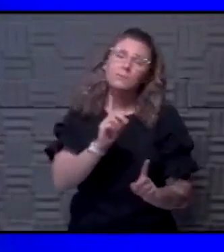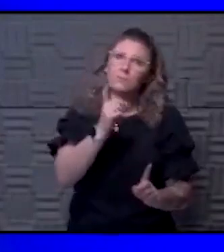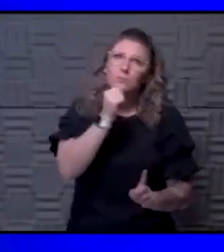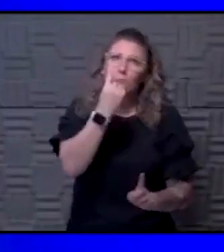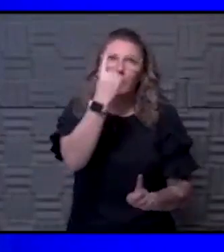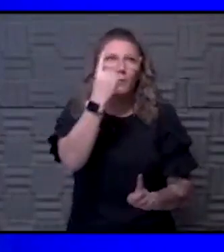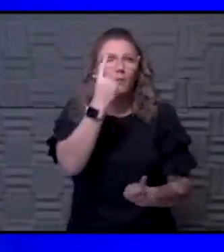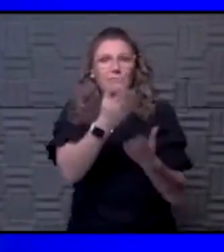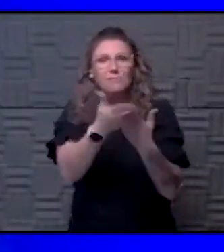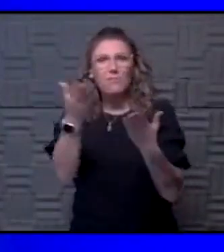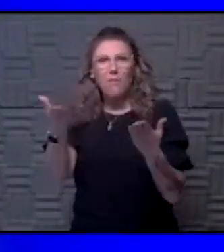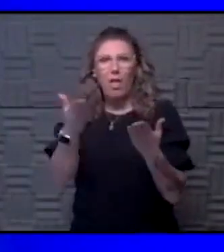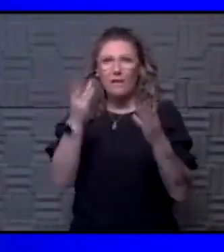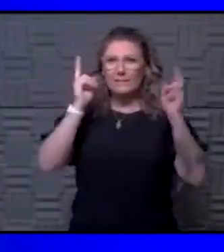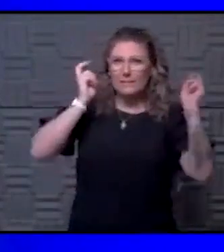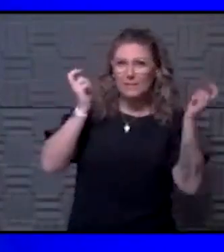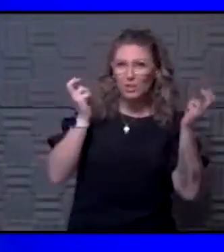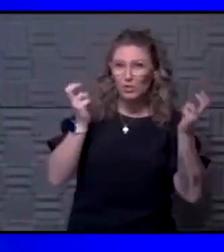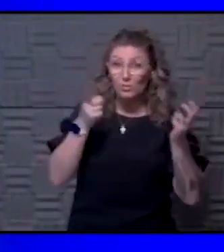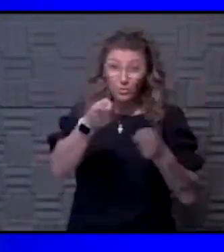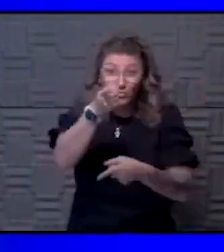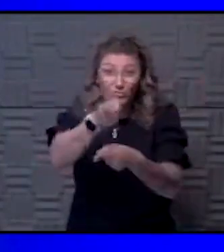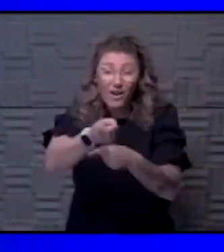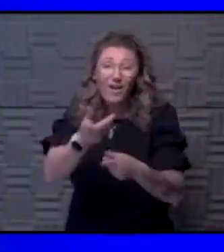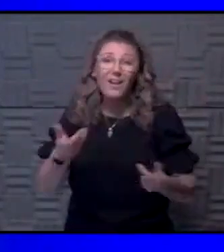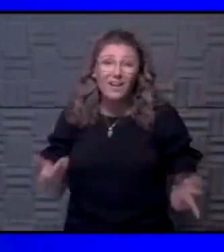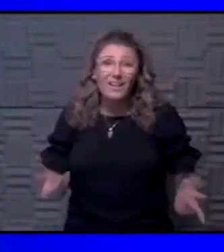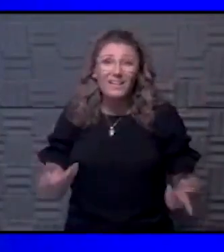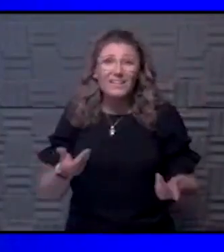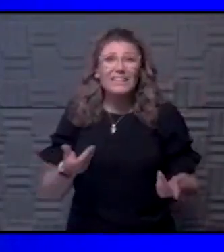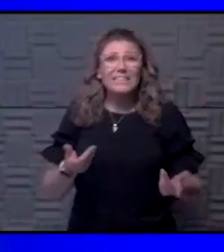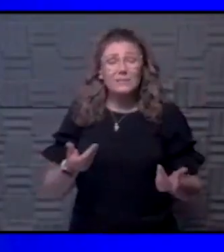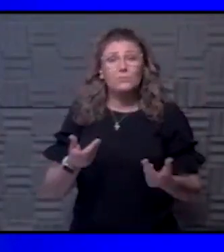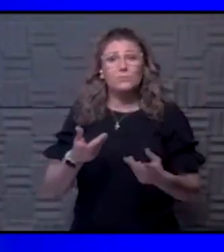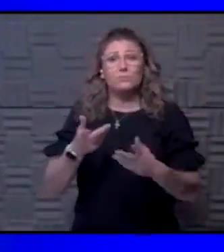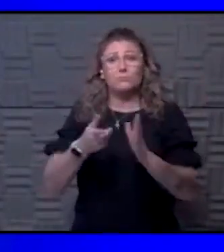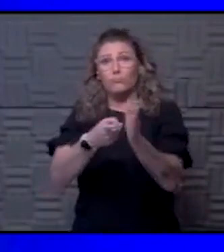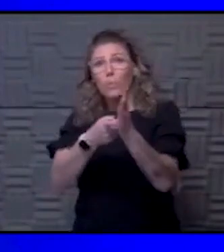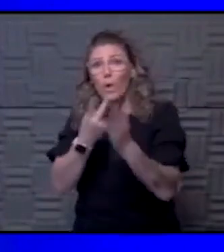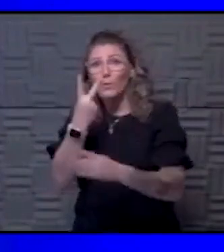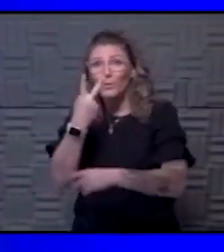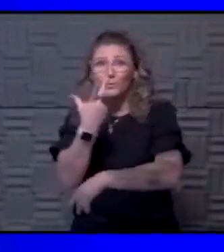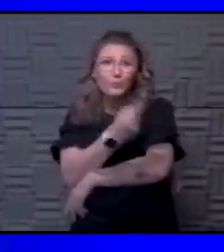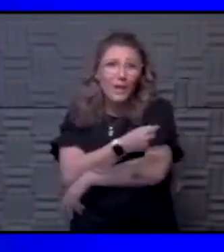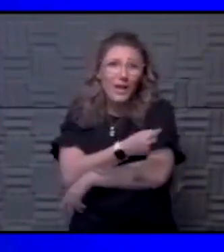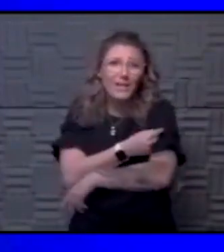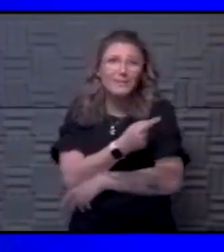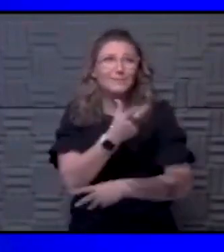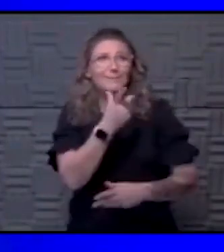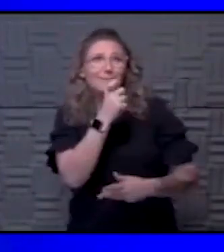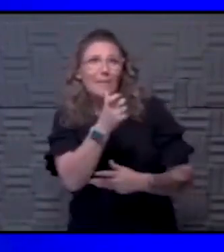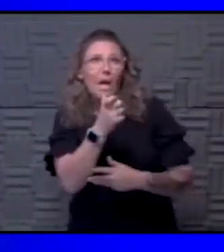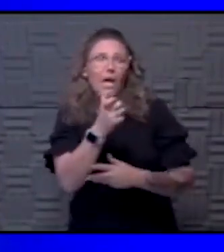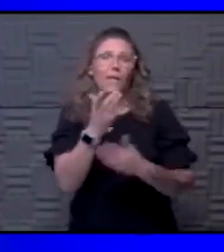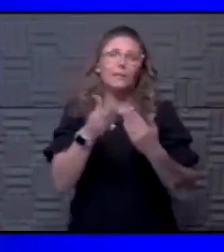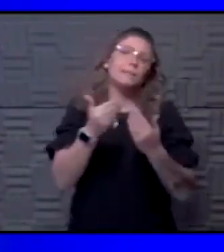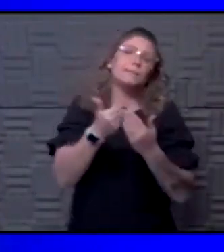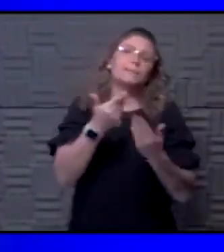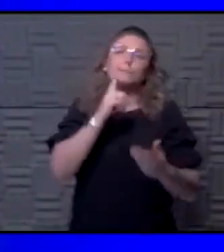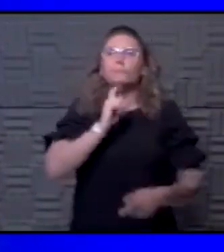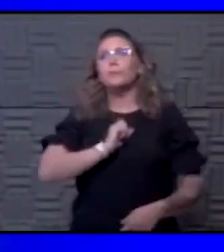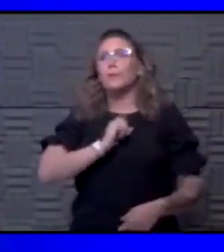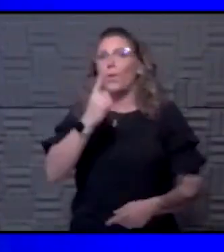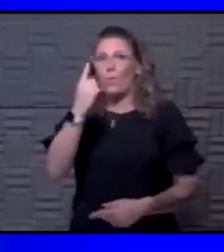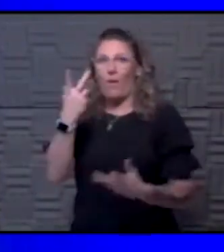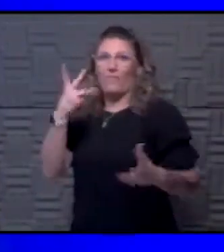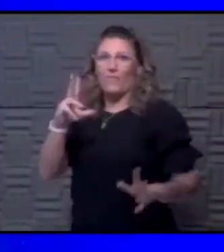that supply will be an issue. You're right, it does require 2 shots. It's not as easy as the one and done, which is what we've heard a lot, that